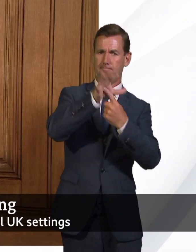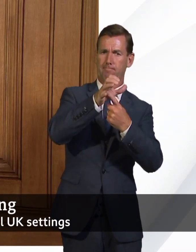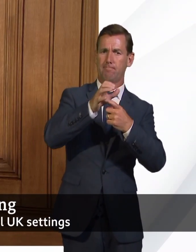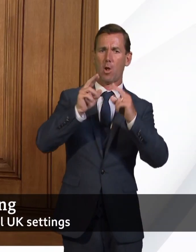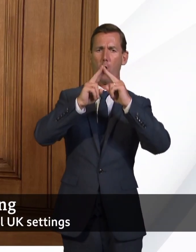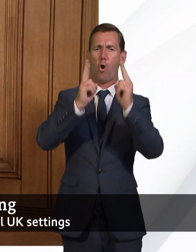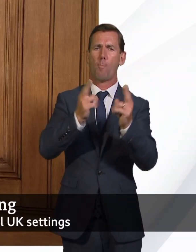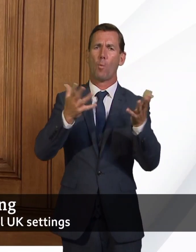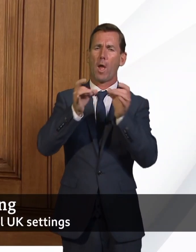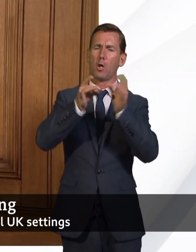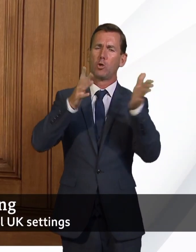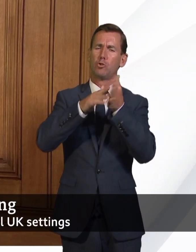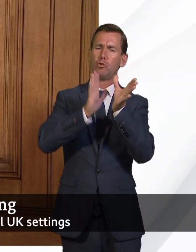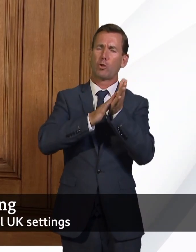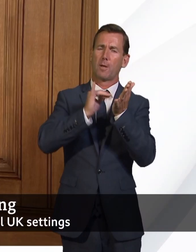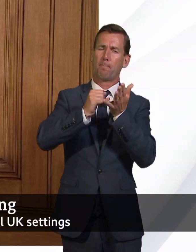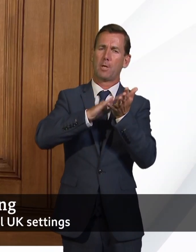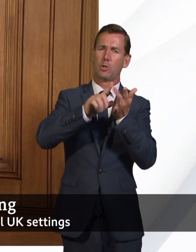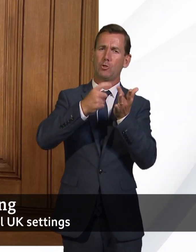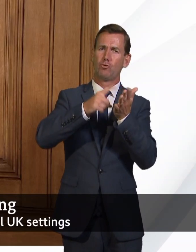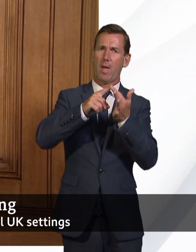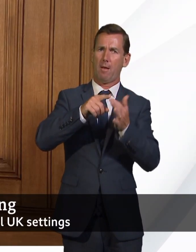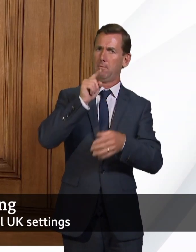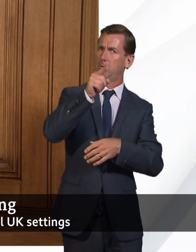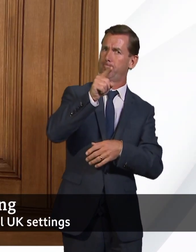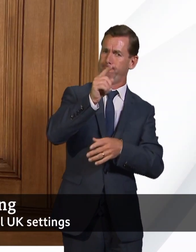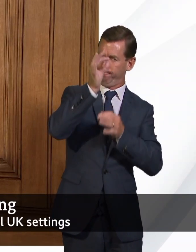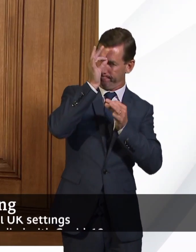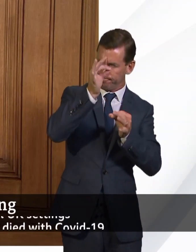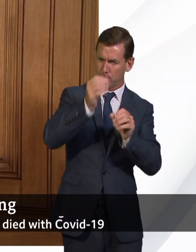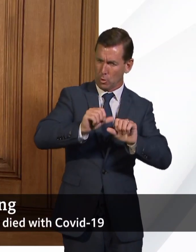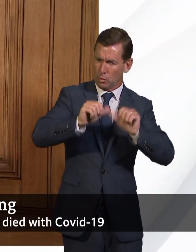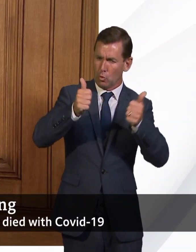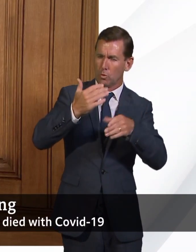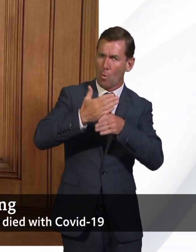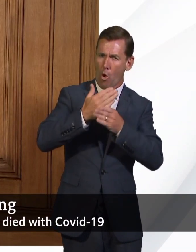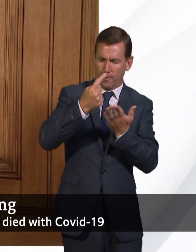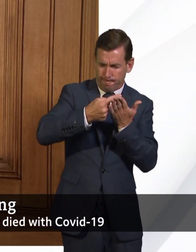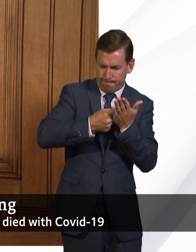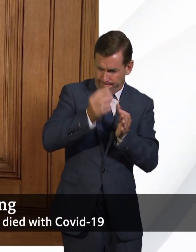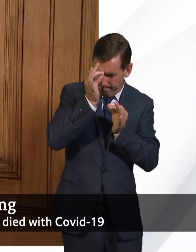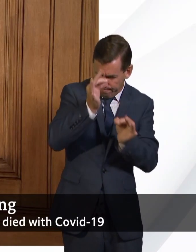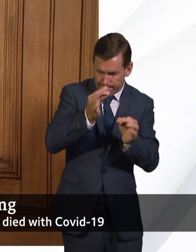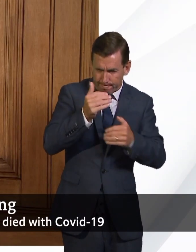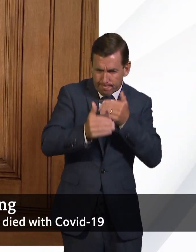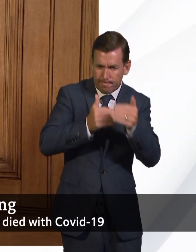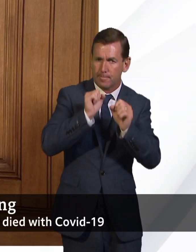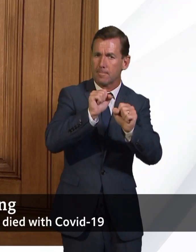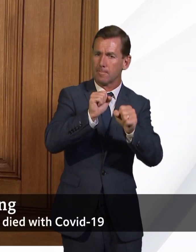Nottinghamshire trying to implement some very careful, really good work with his residents and